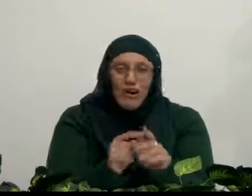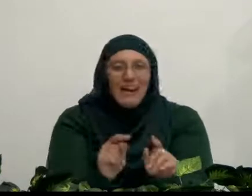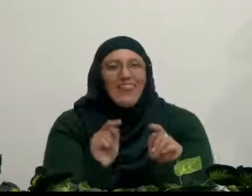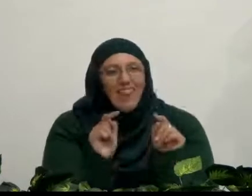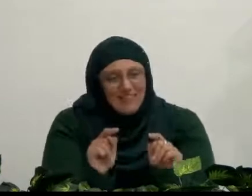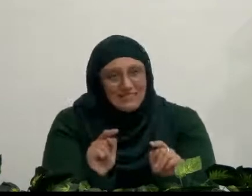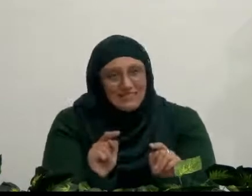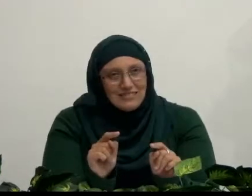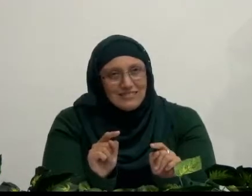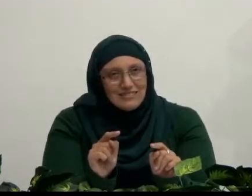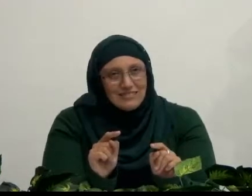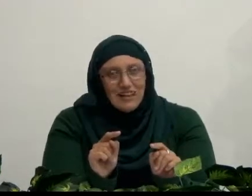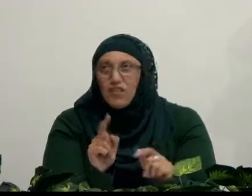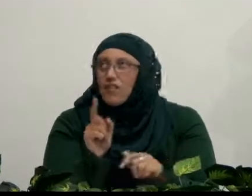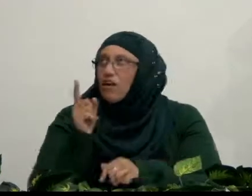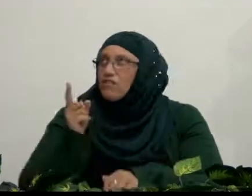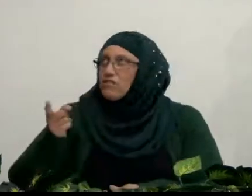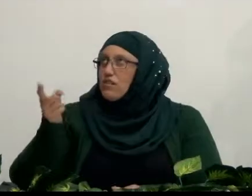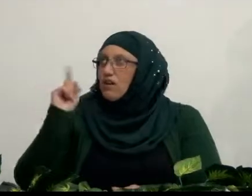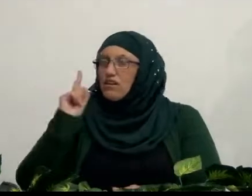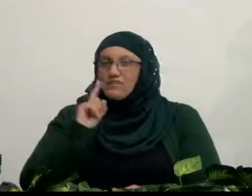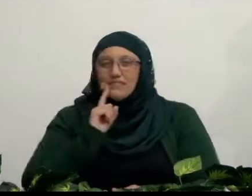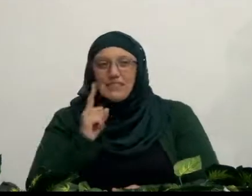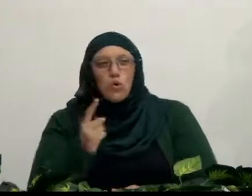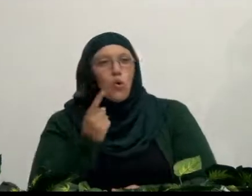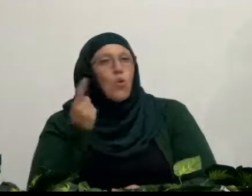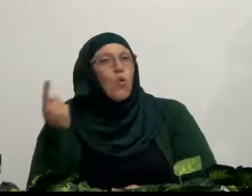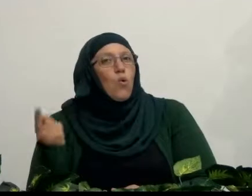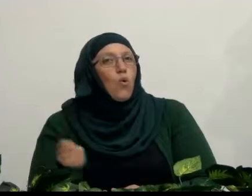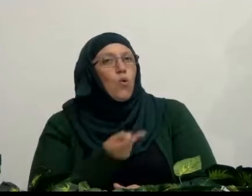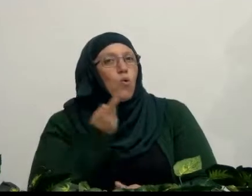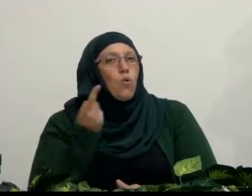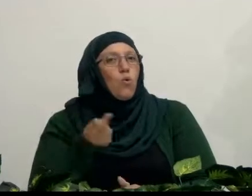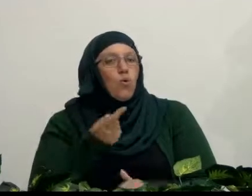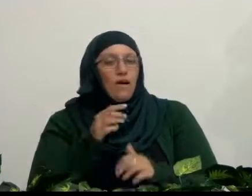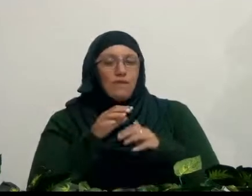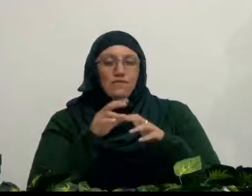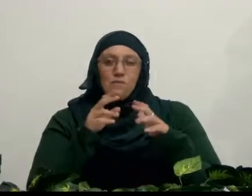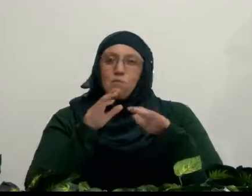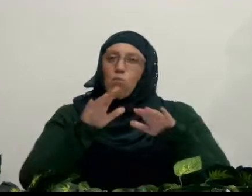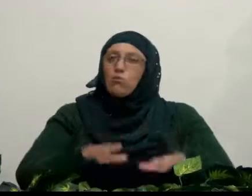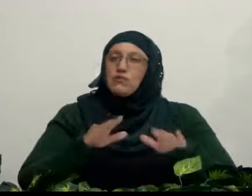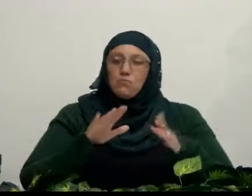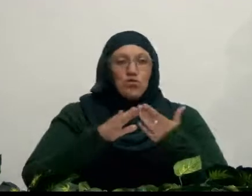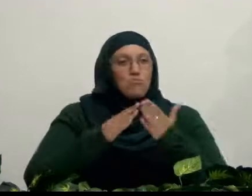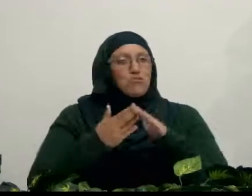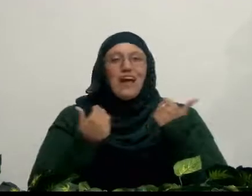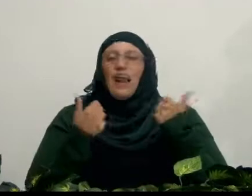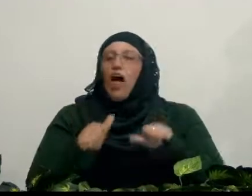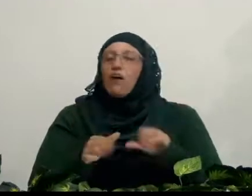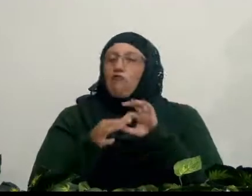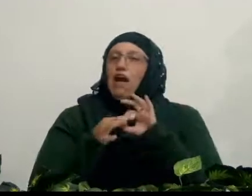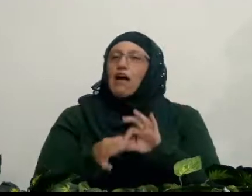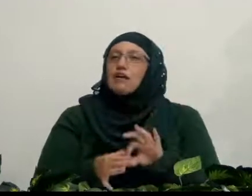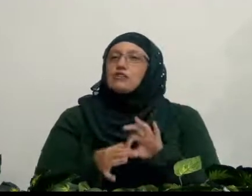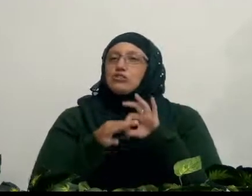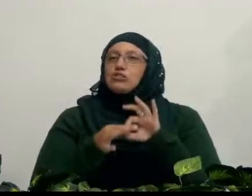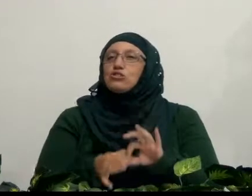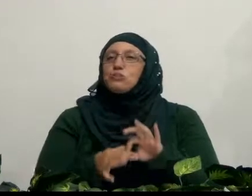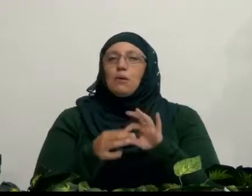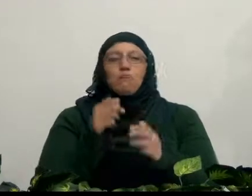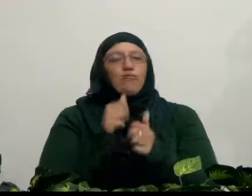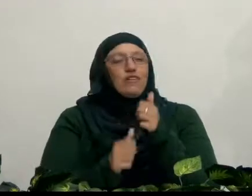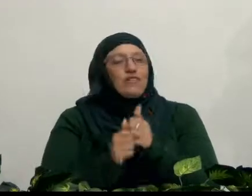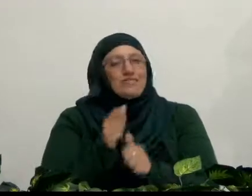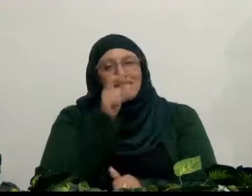Almighty God says the relation between members of the Muslim community is the relation of the siblings,